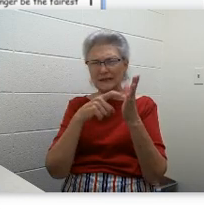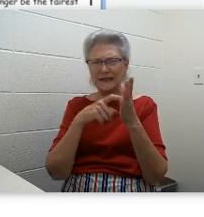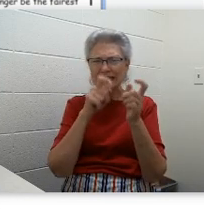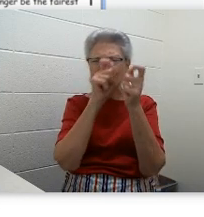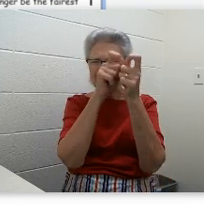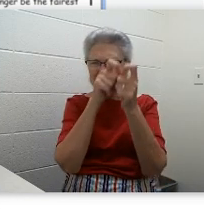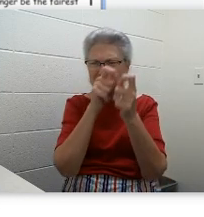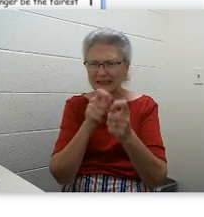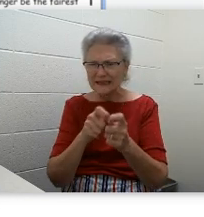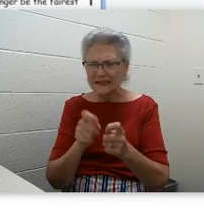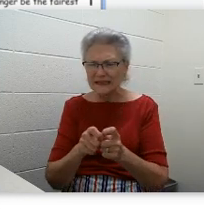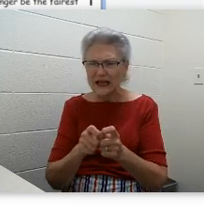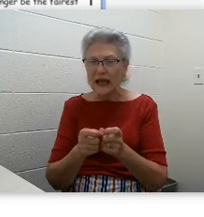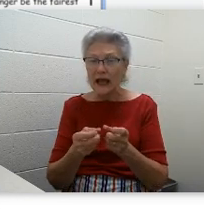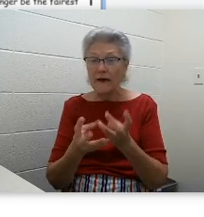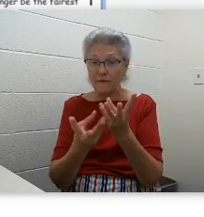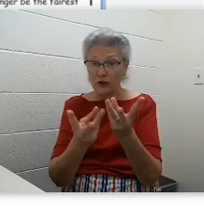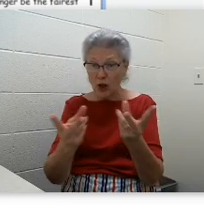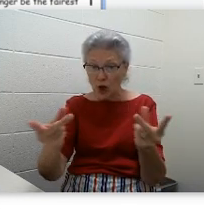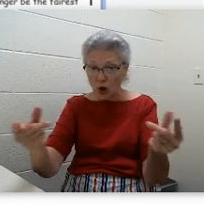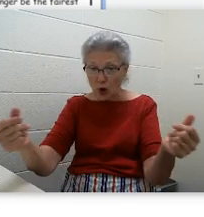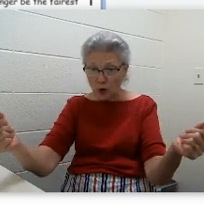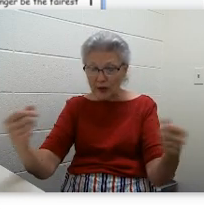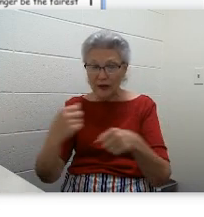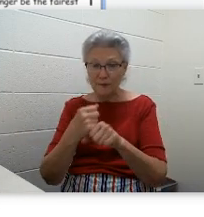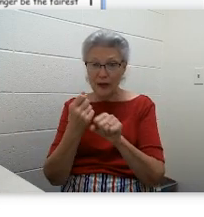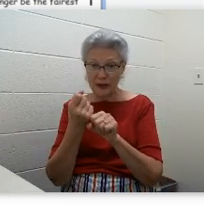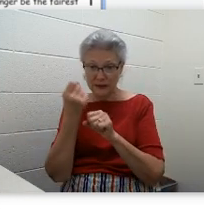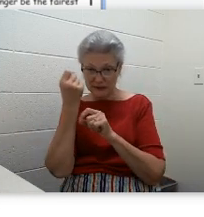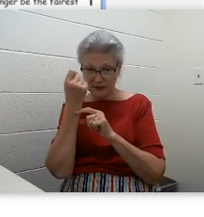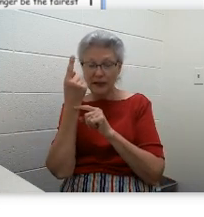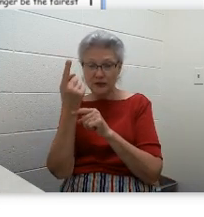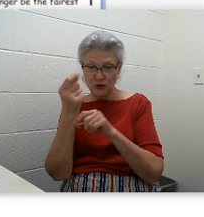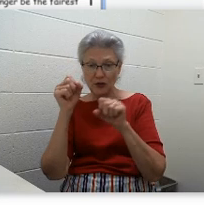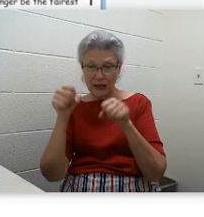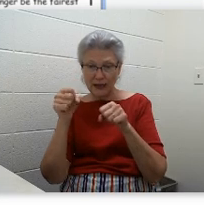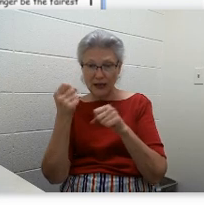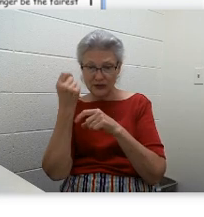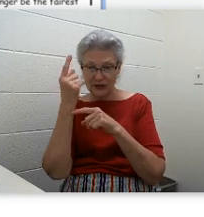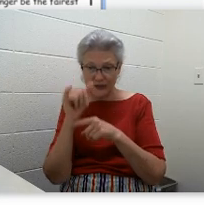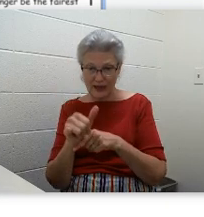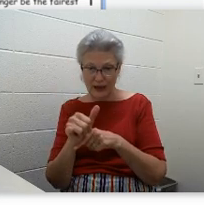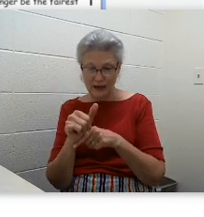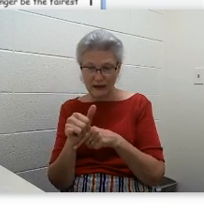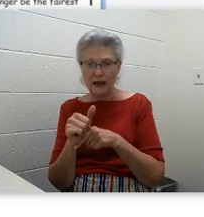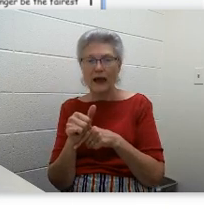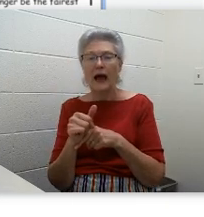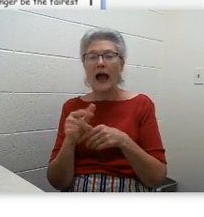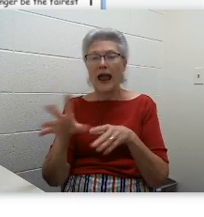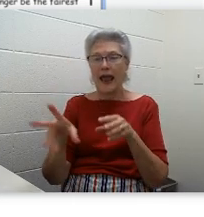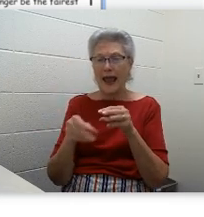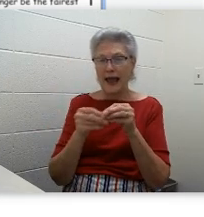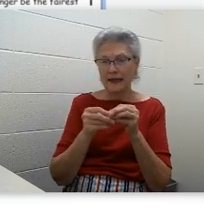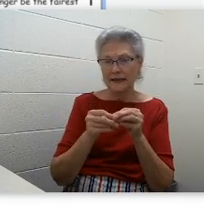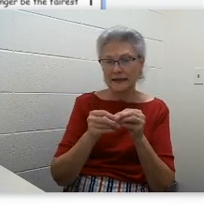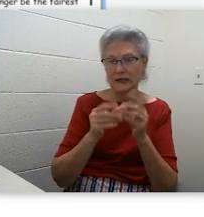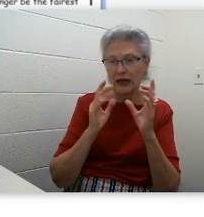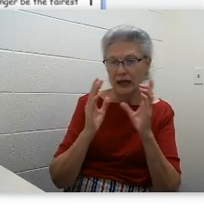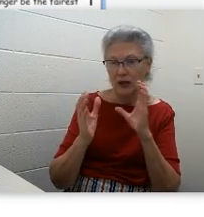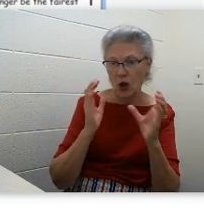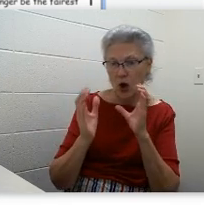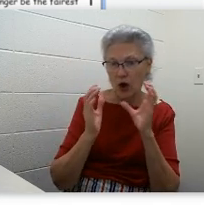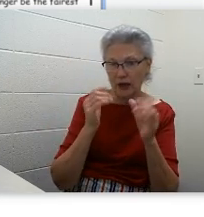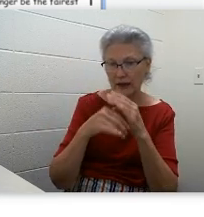dialogue within my story. So this is just a nice kind of change of the event,